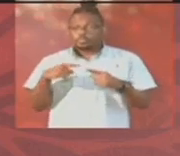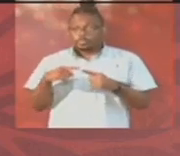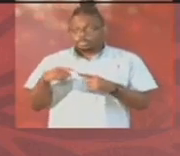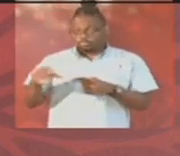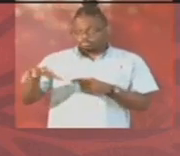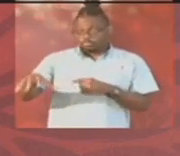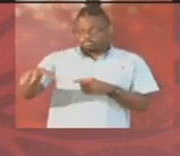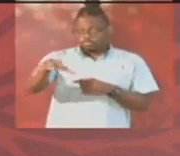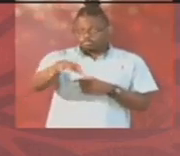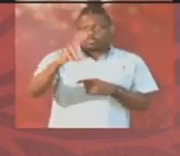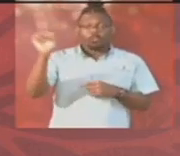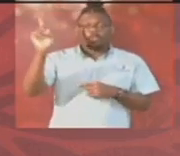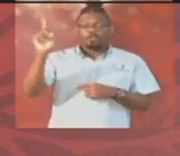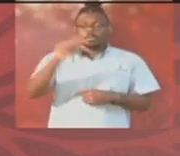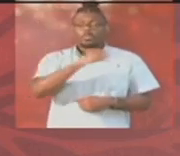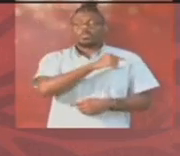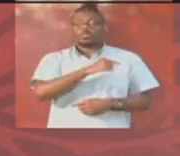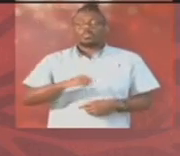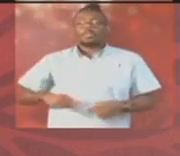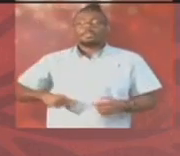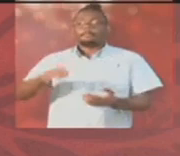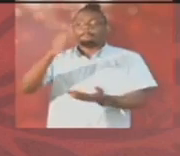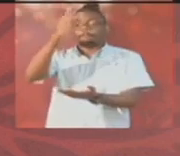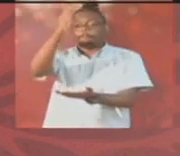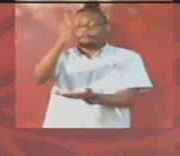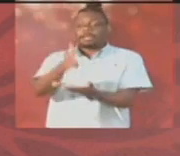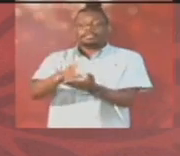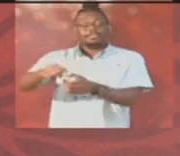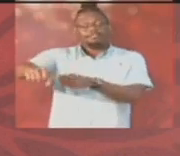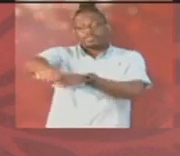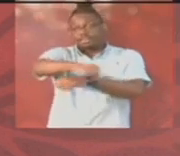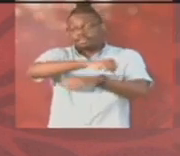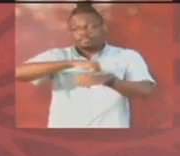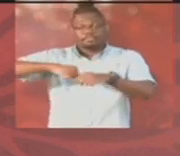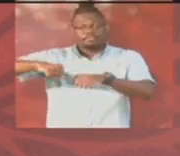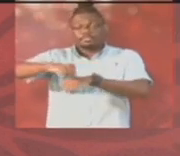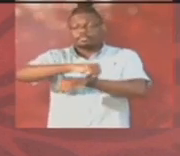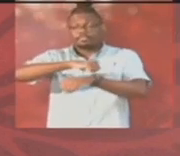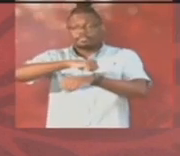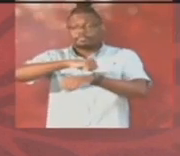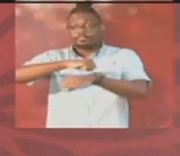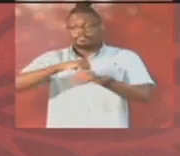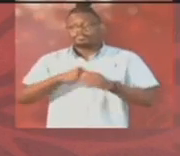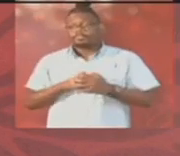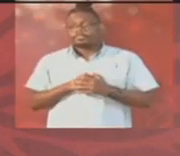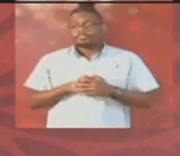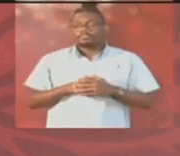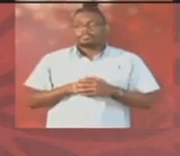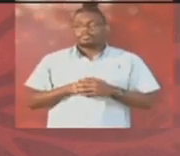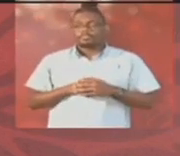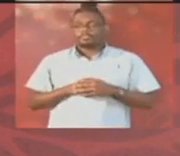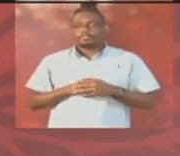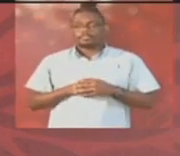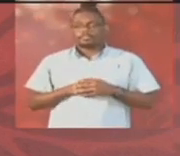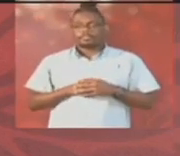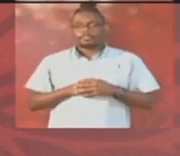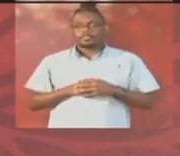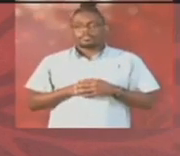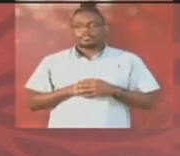Savannah. Ms. Bash. Honorable Minister of Health, Chief Medical Officer, Mr.